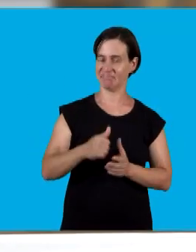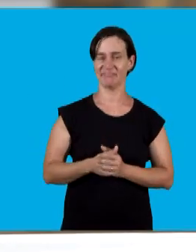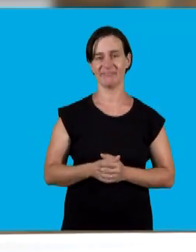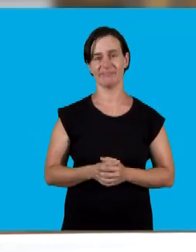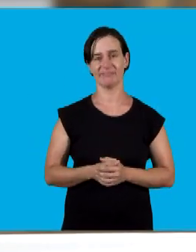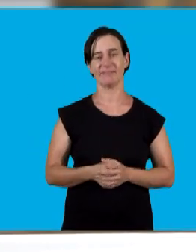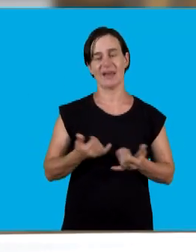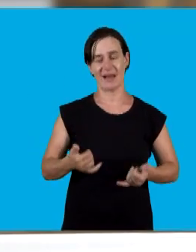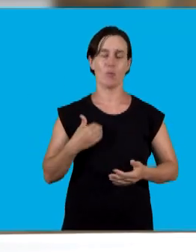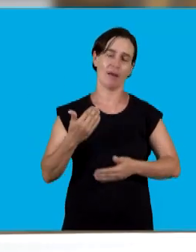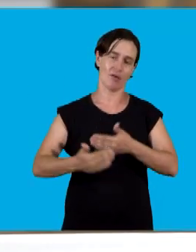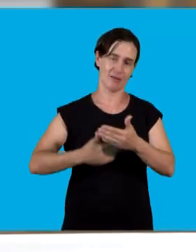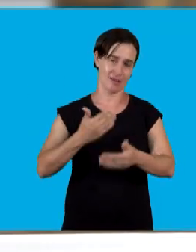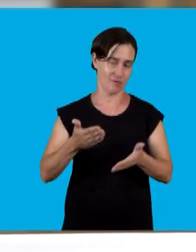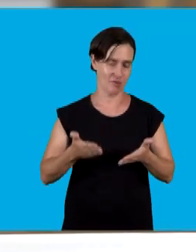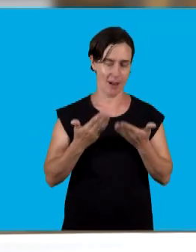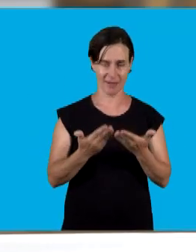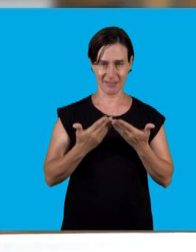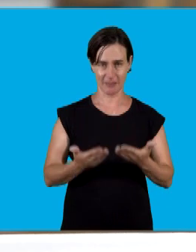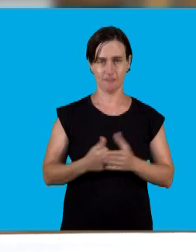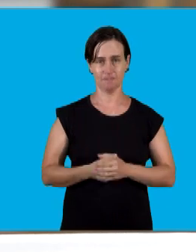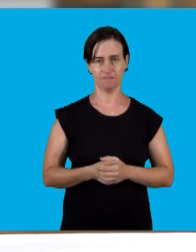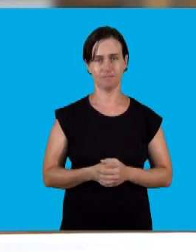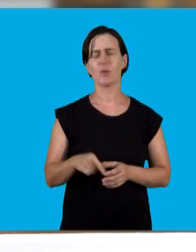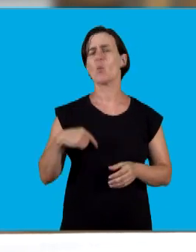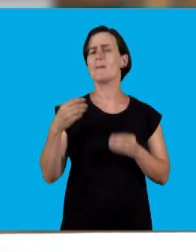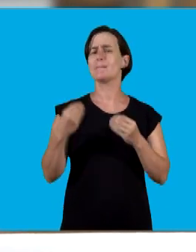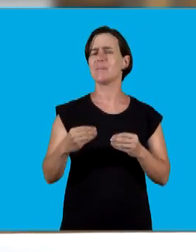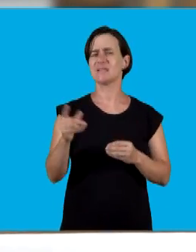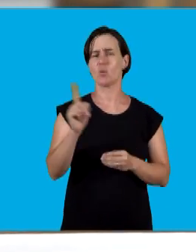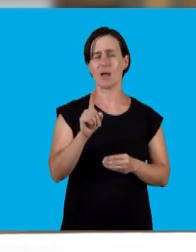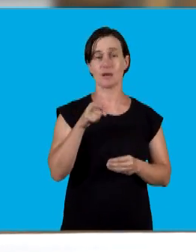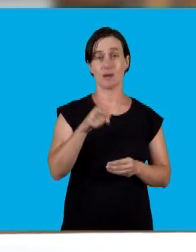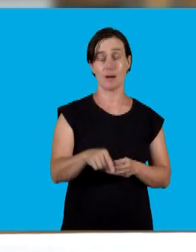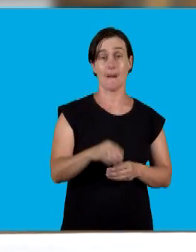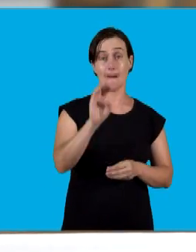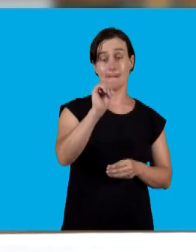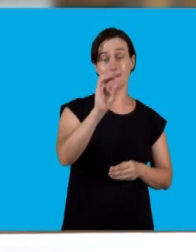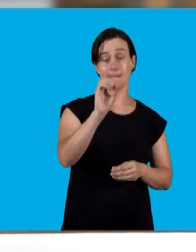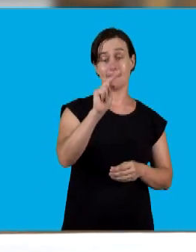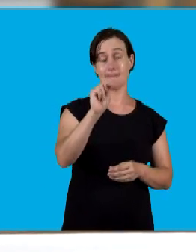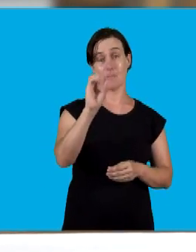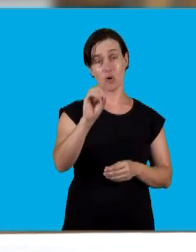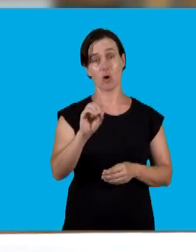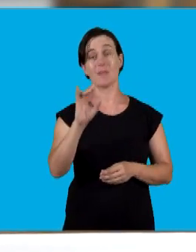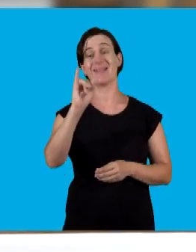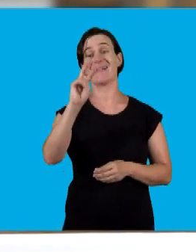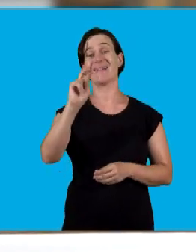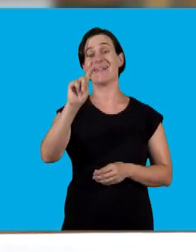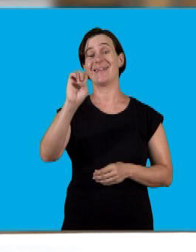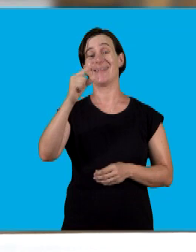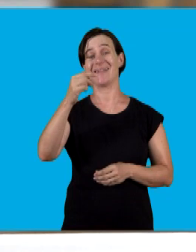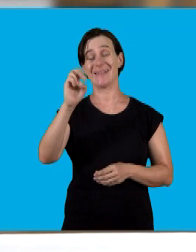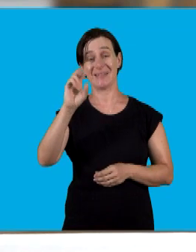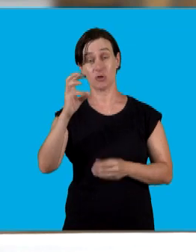Welcome back from the ad break, and let's continue with our lesson. So we were busy with multiplication of those monomials and